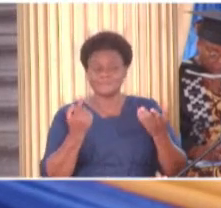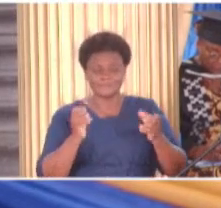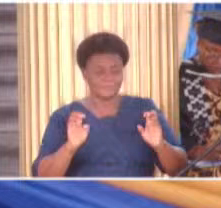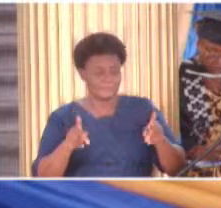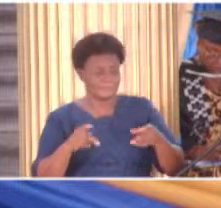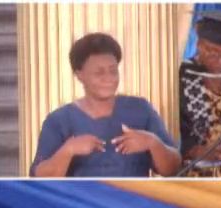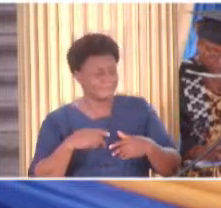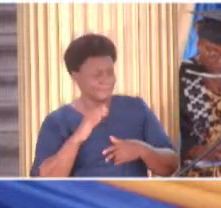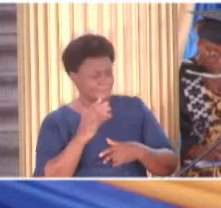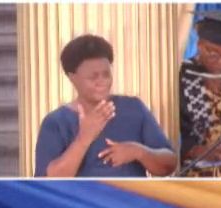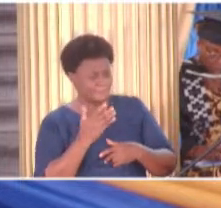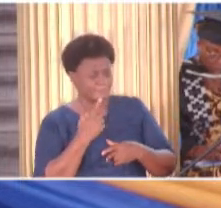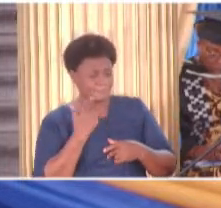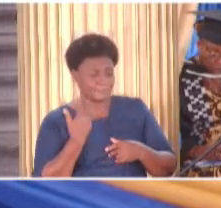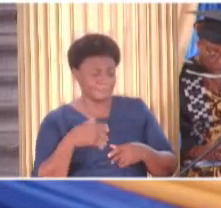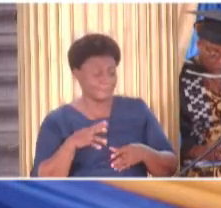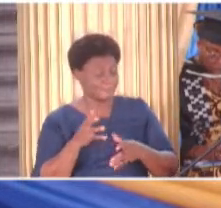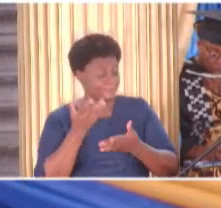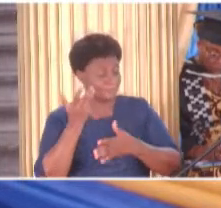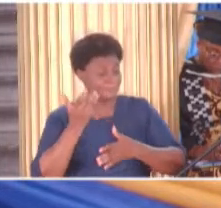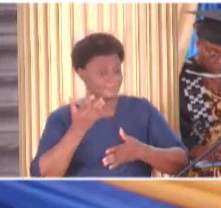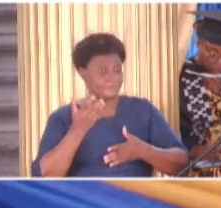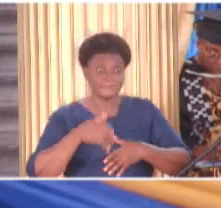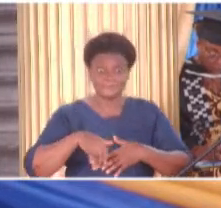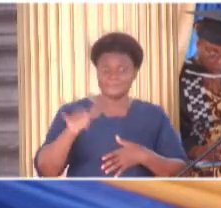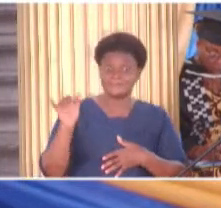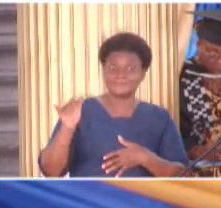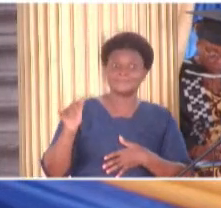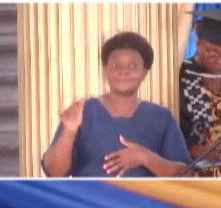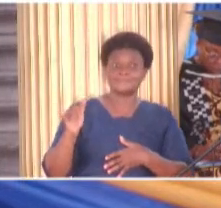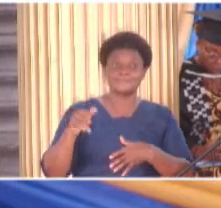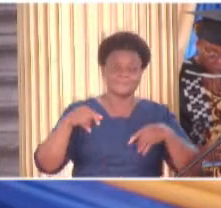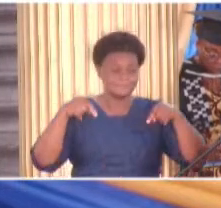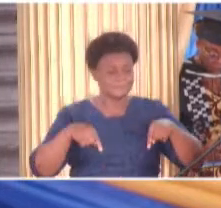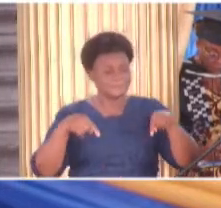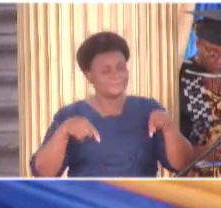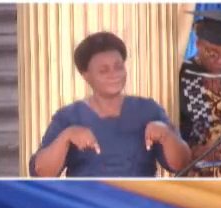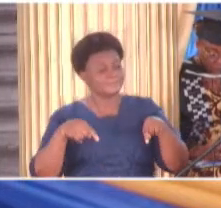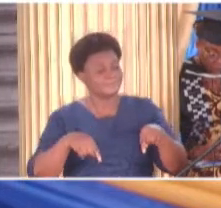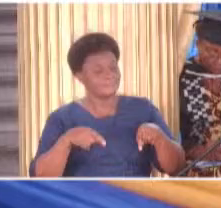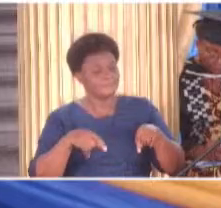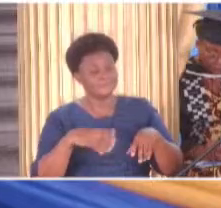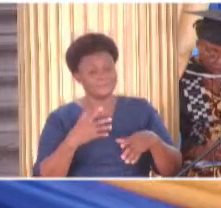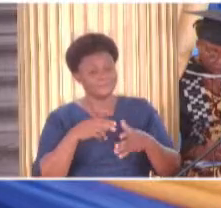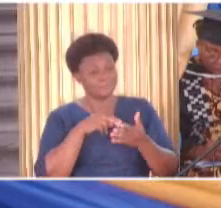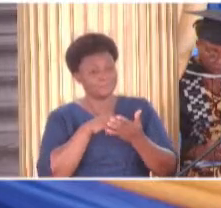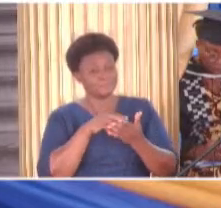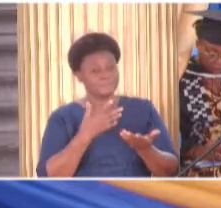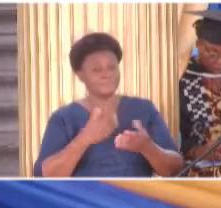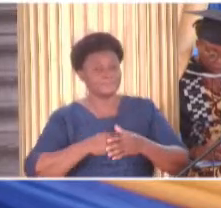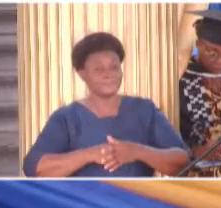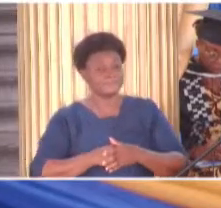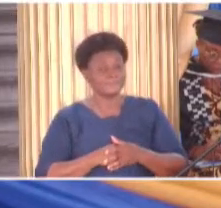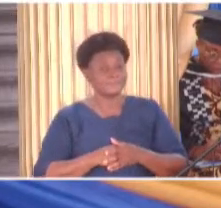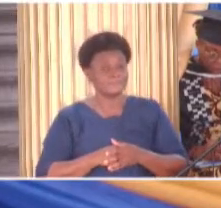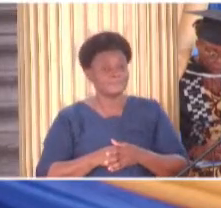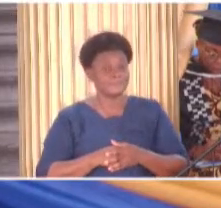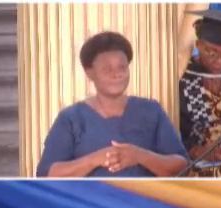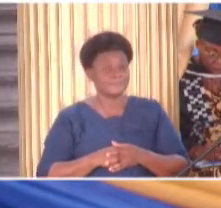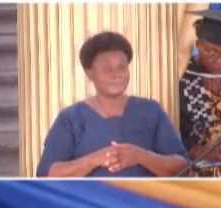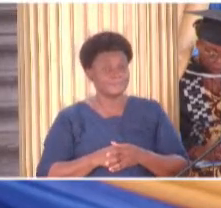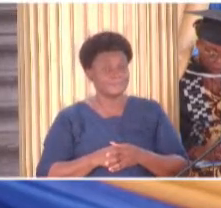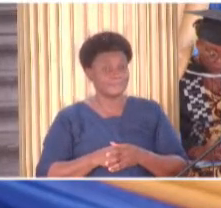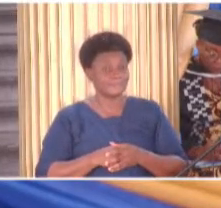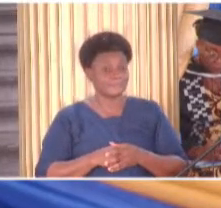seem out of reach. Yet, today, you stand victorious. This moment